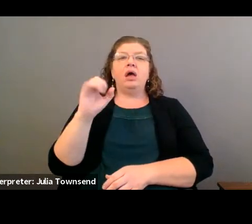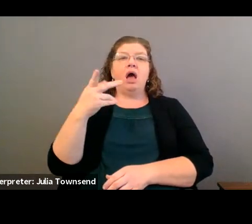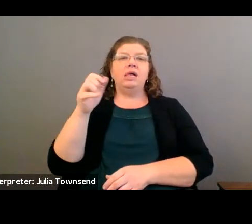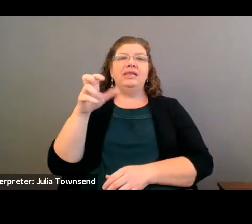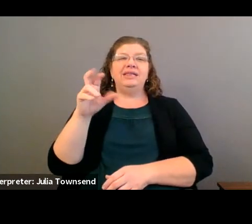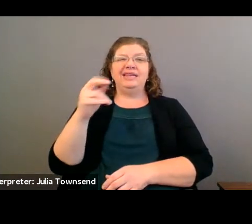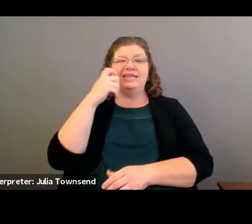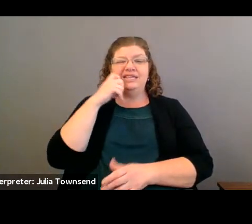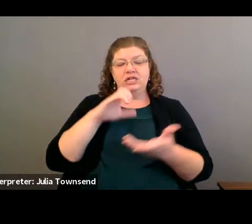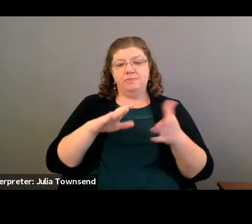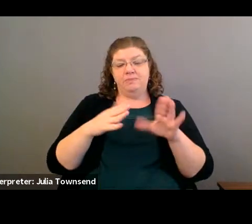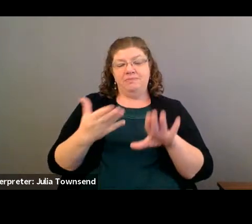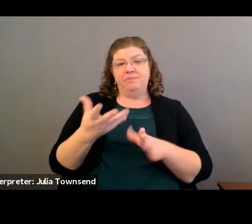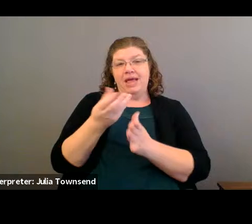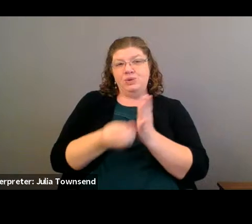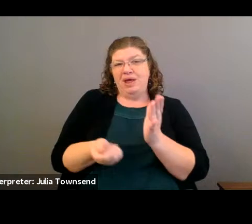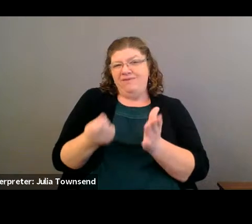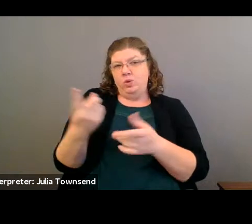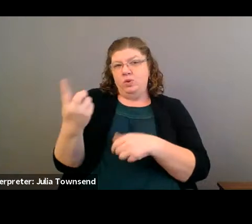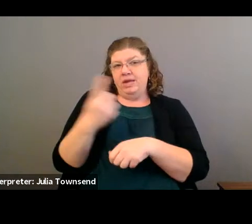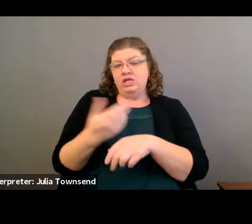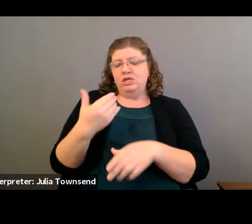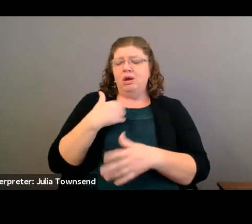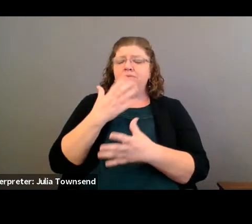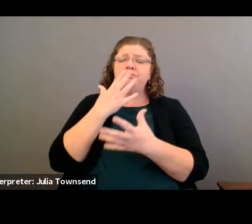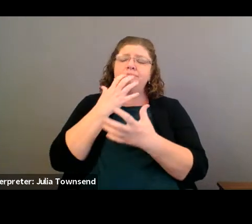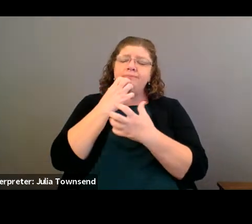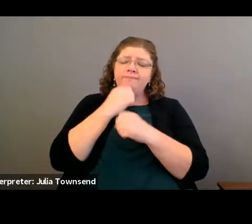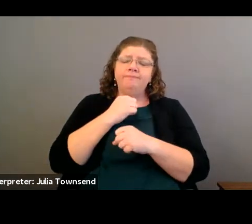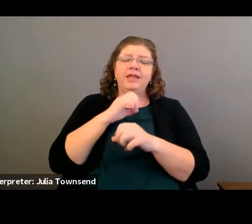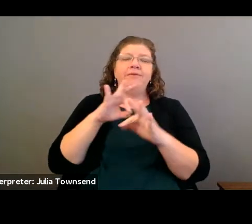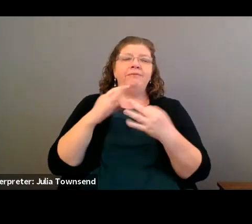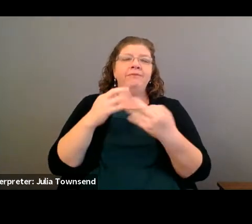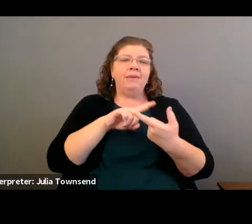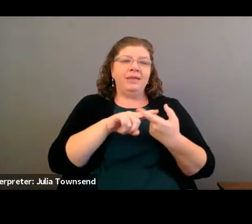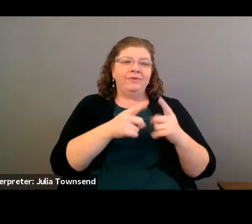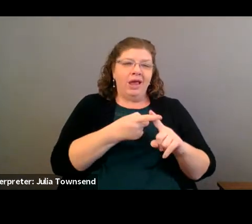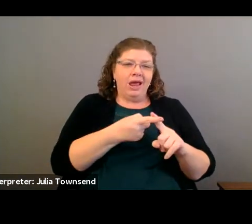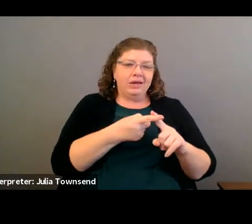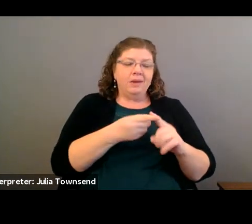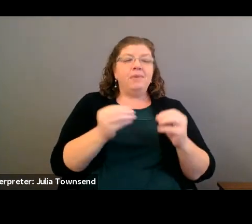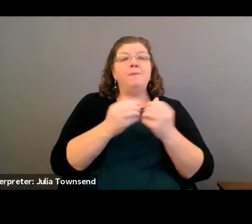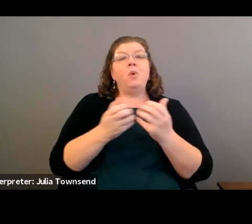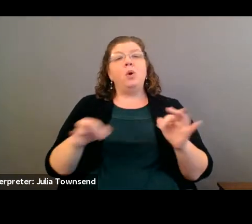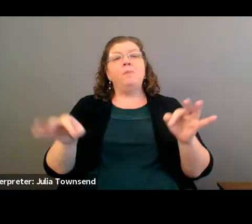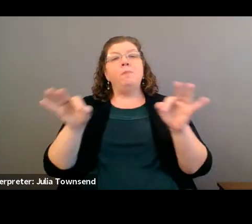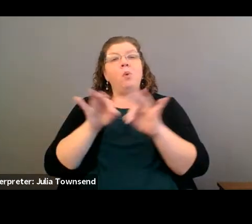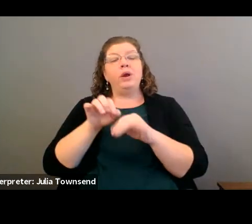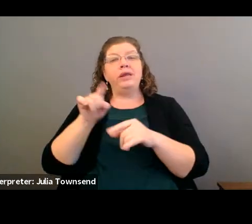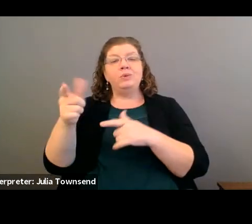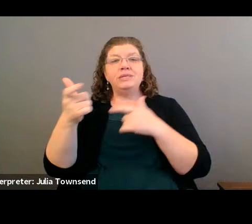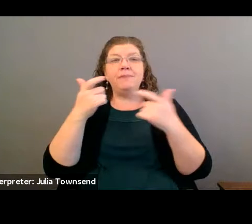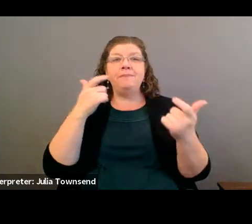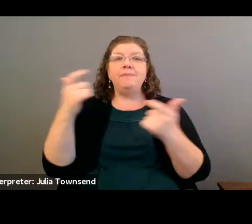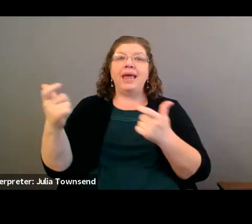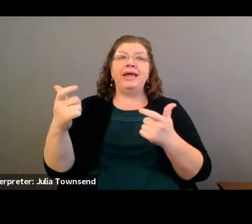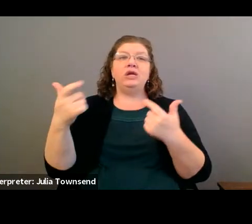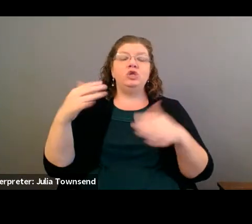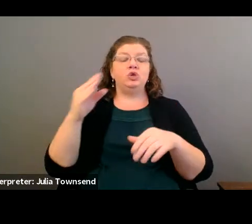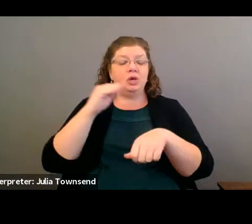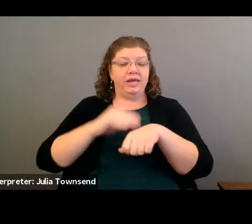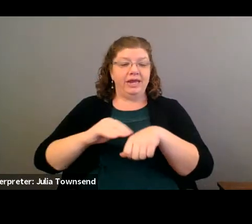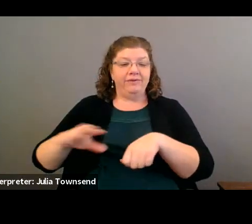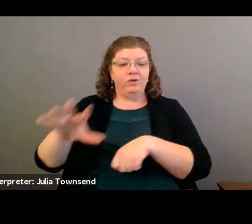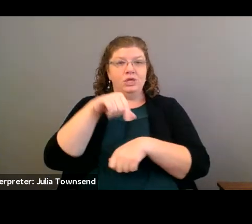just a few days ago. He was a dear, dear family friend, but more importantly, a major, major influence on